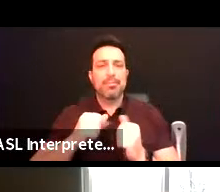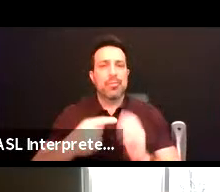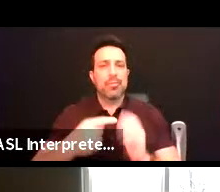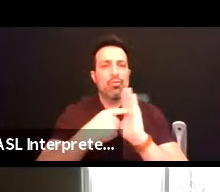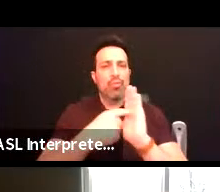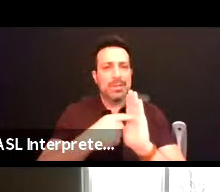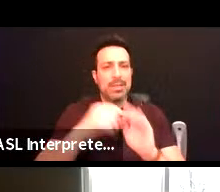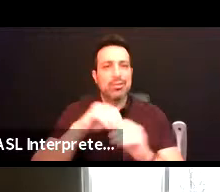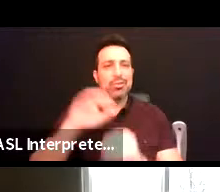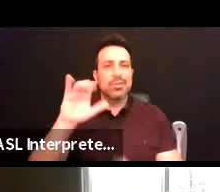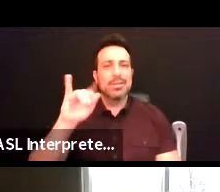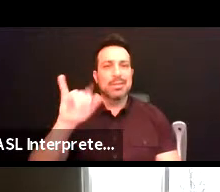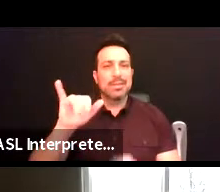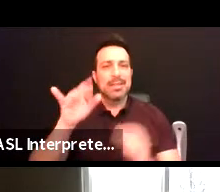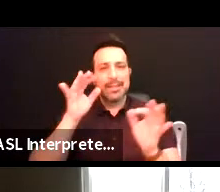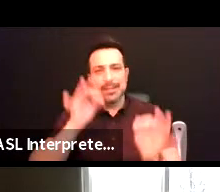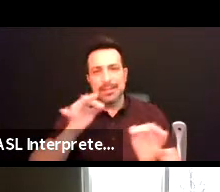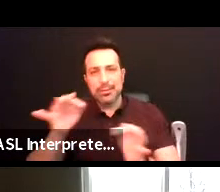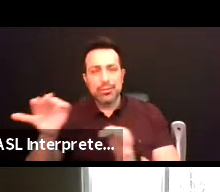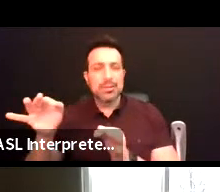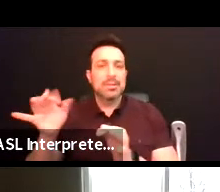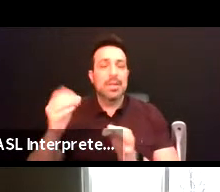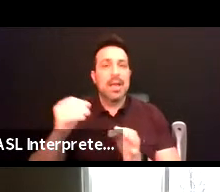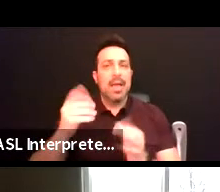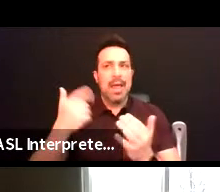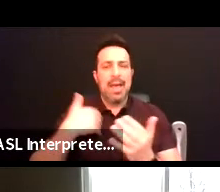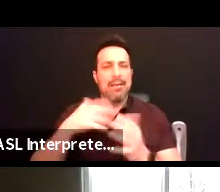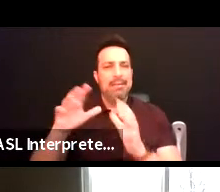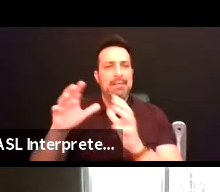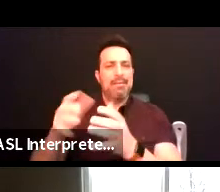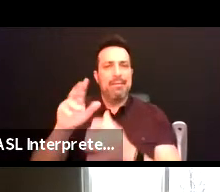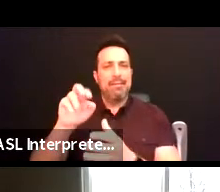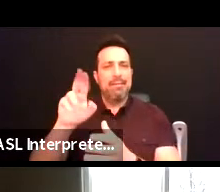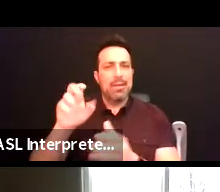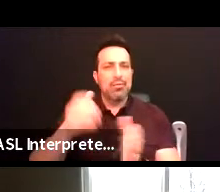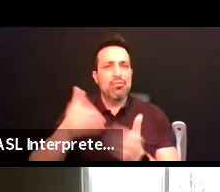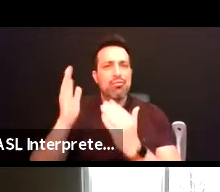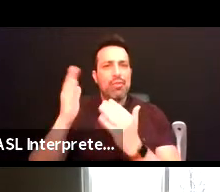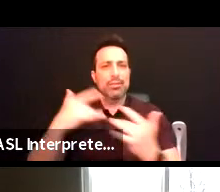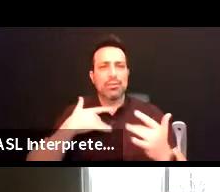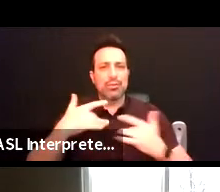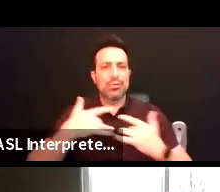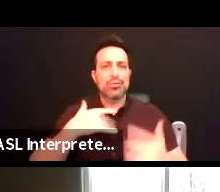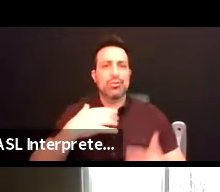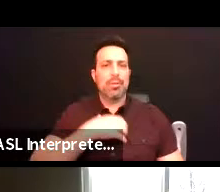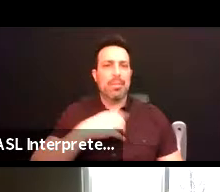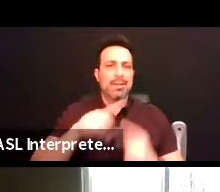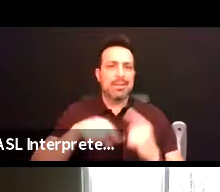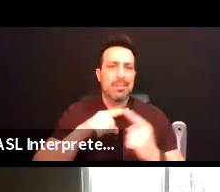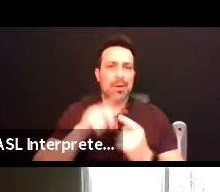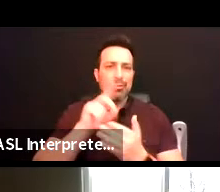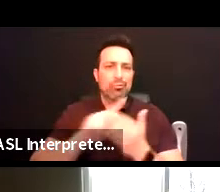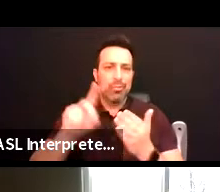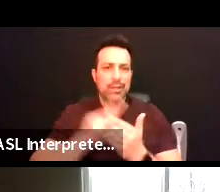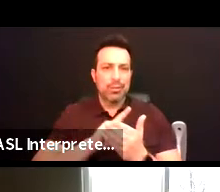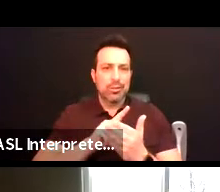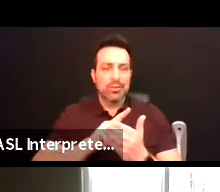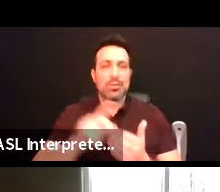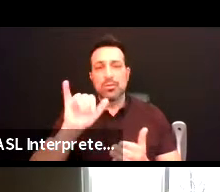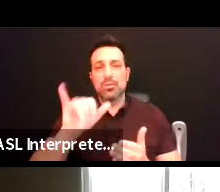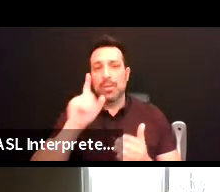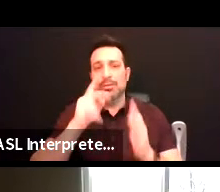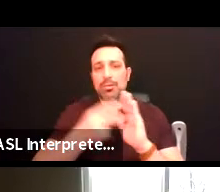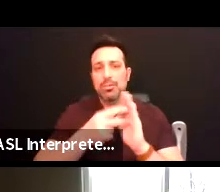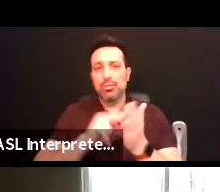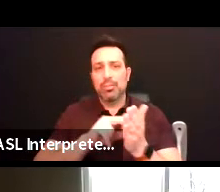representation in city decision-making, and a venue to raise concerns and complaints about discrimination. And that's the purpose that's